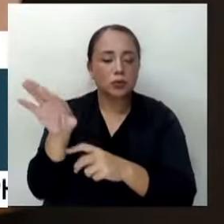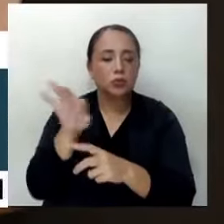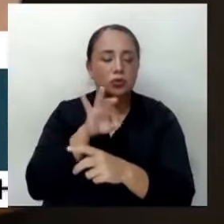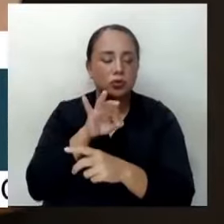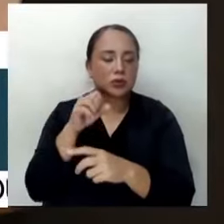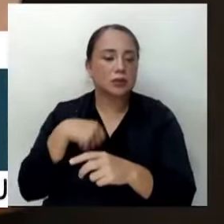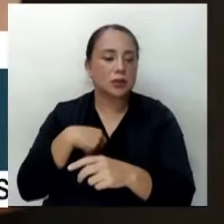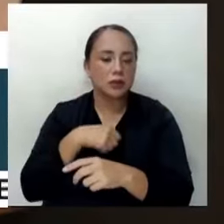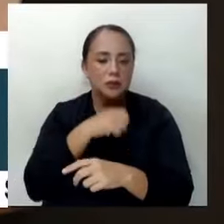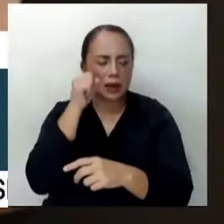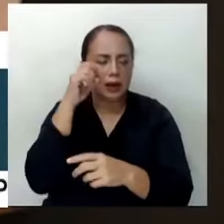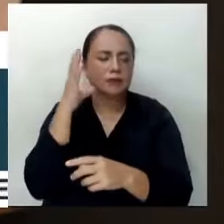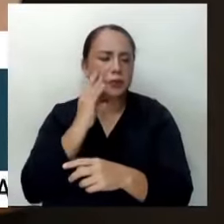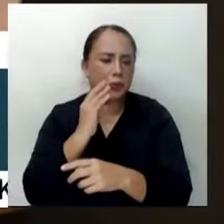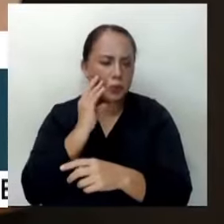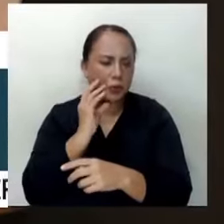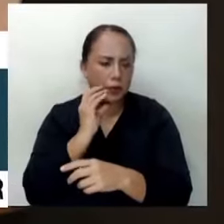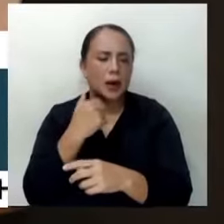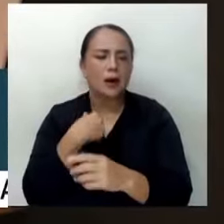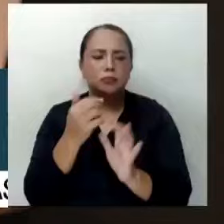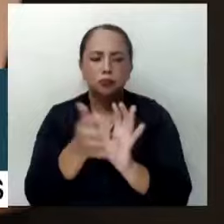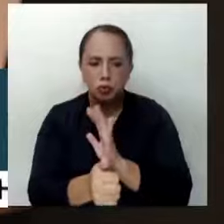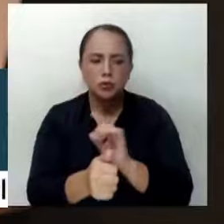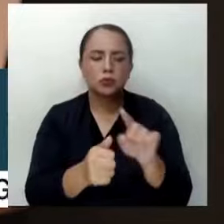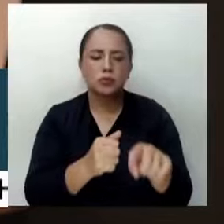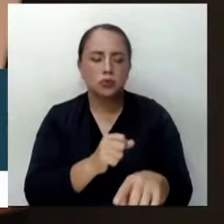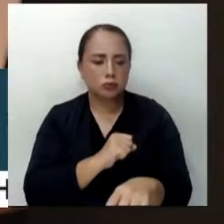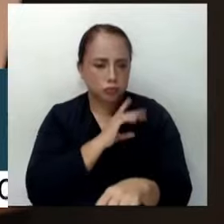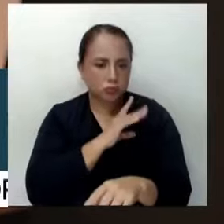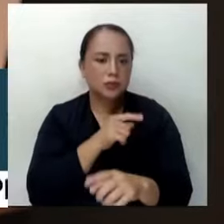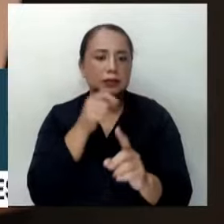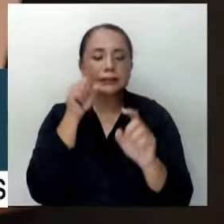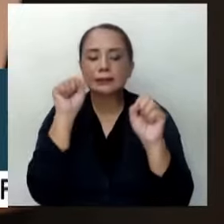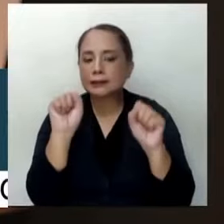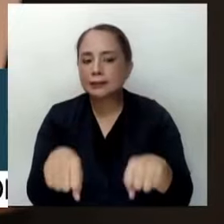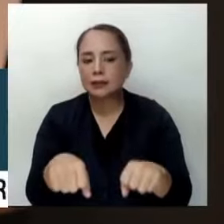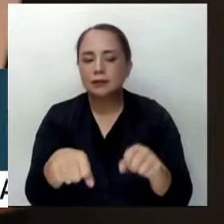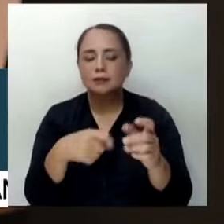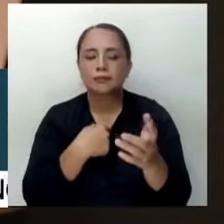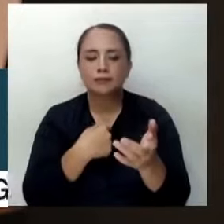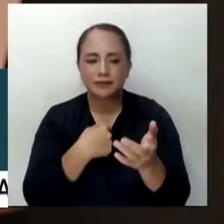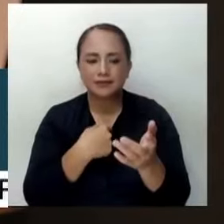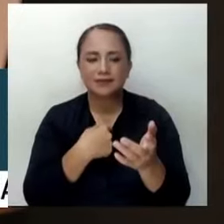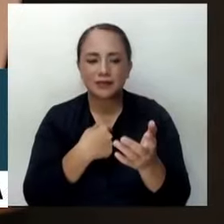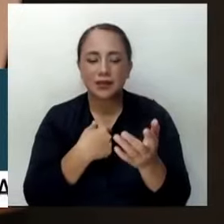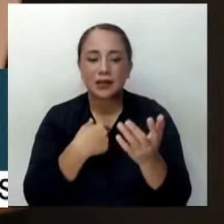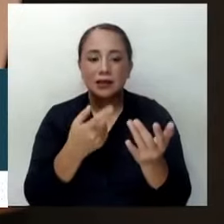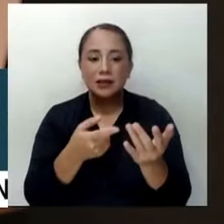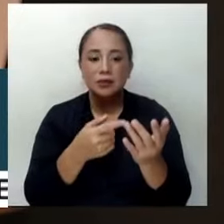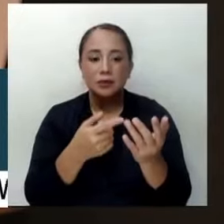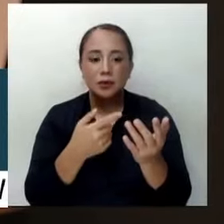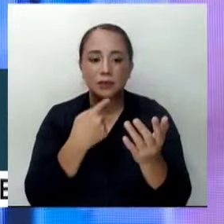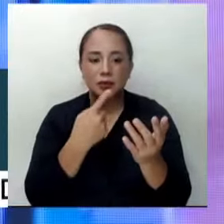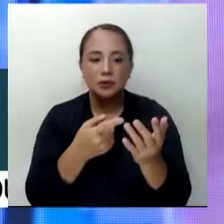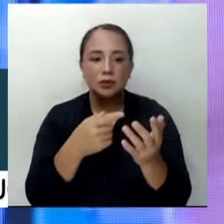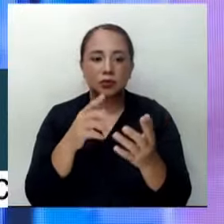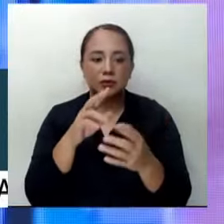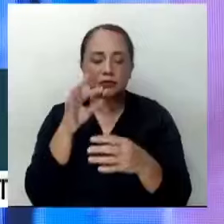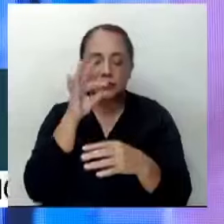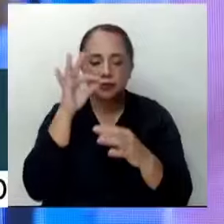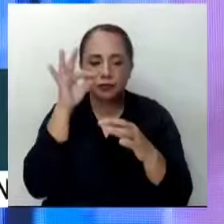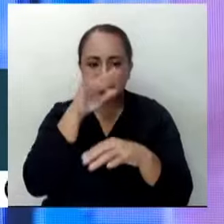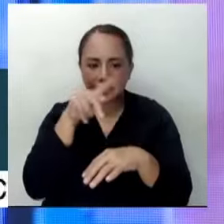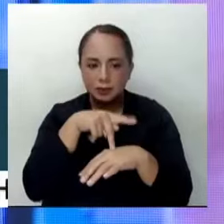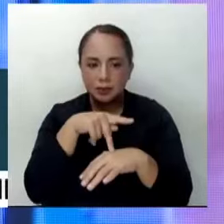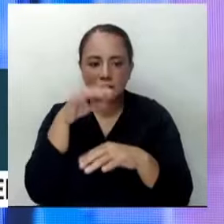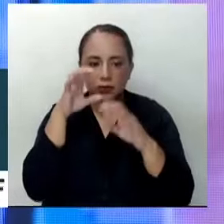may kakayanan, at that we are very confident that he can even upgrade further the standards of Philippine education.